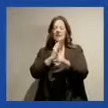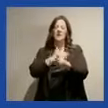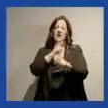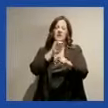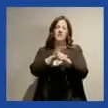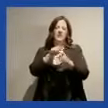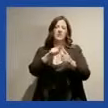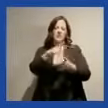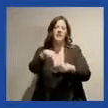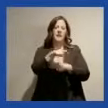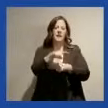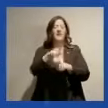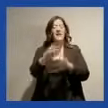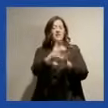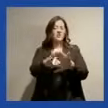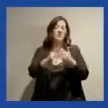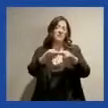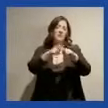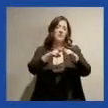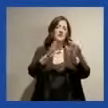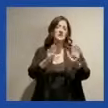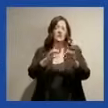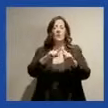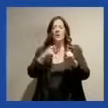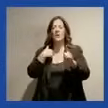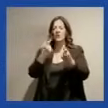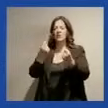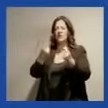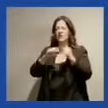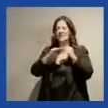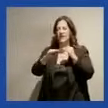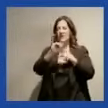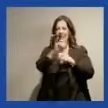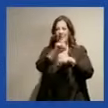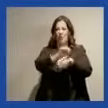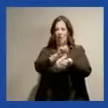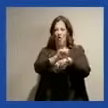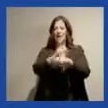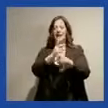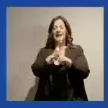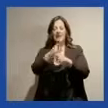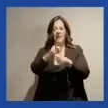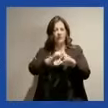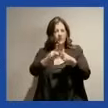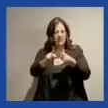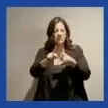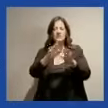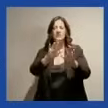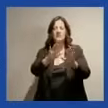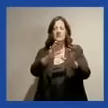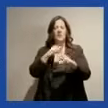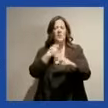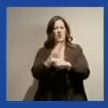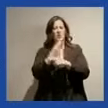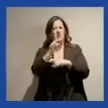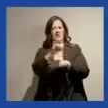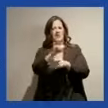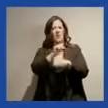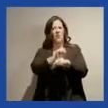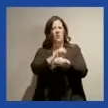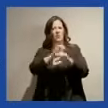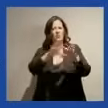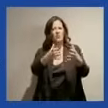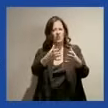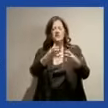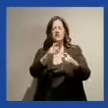they deserve that raise. What we're trying to do is stabilize this workforce, professionalize this workforce. We've unionized this workforce. We're the first state in